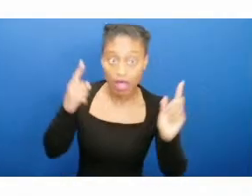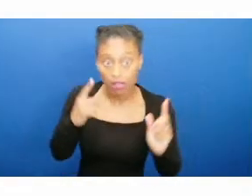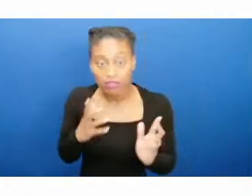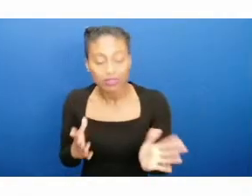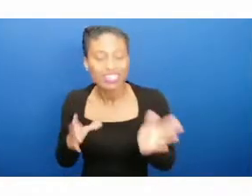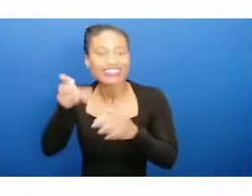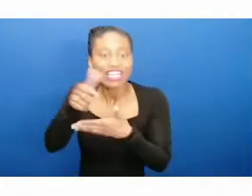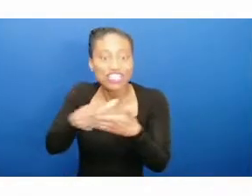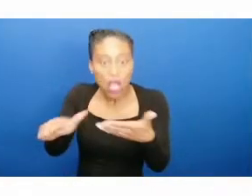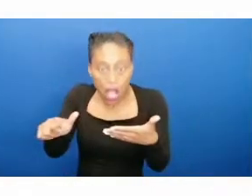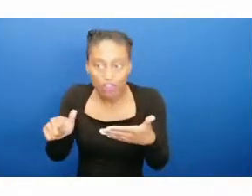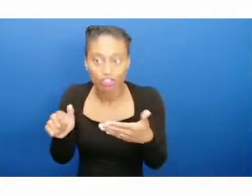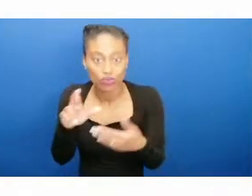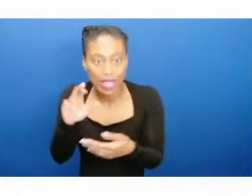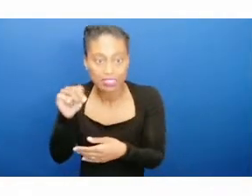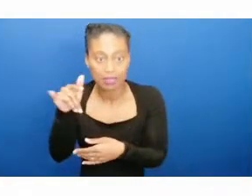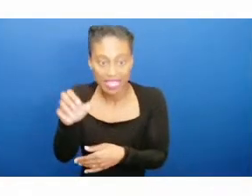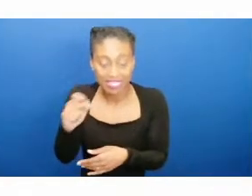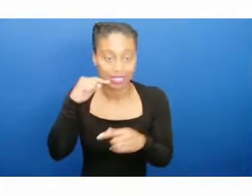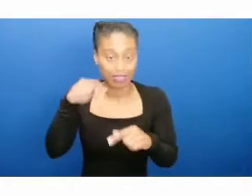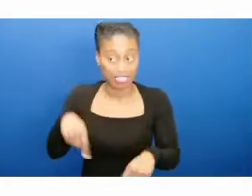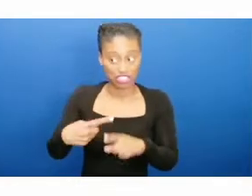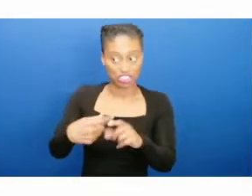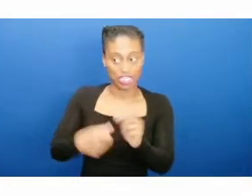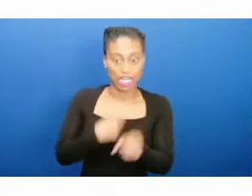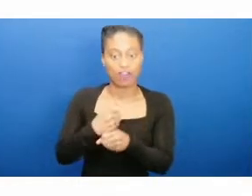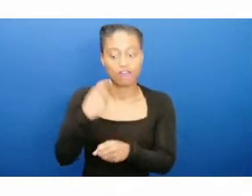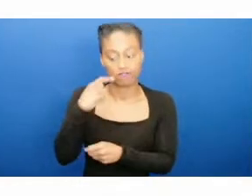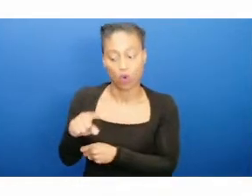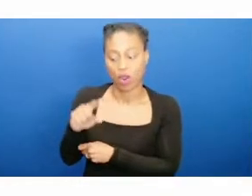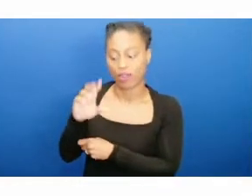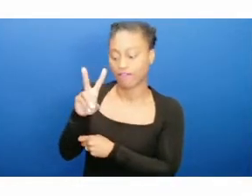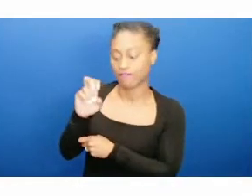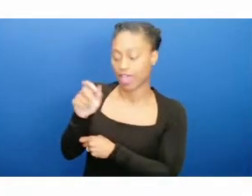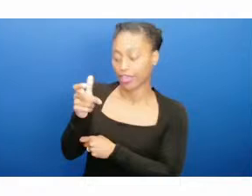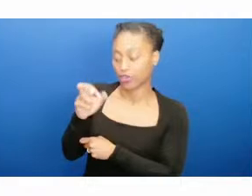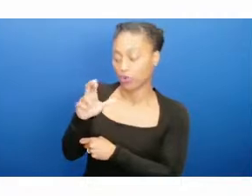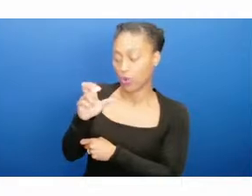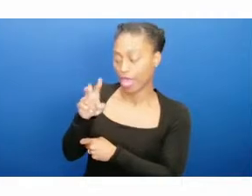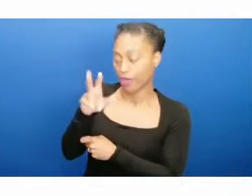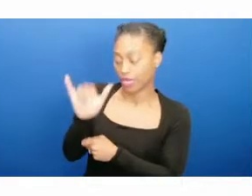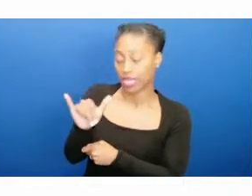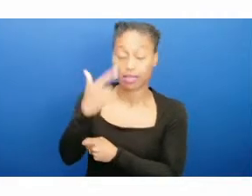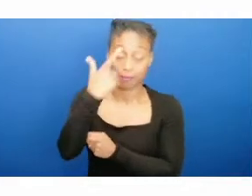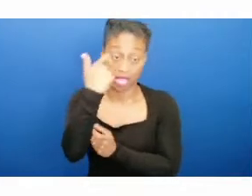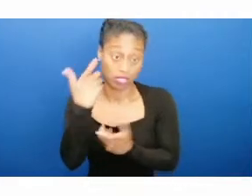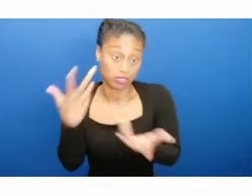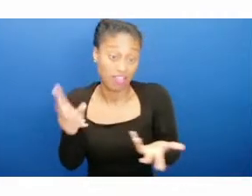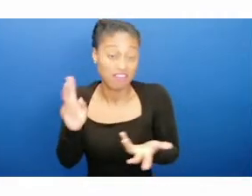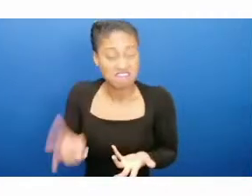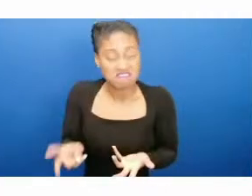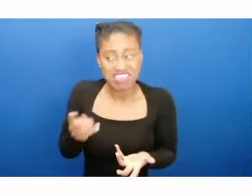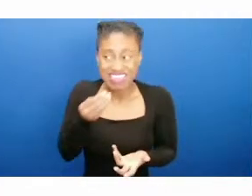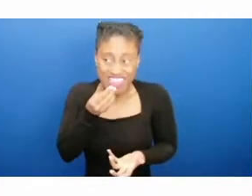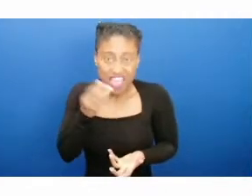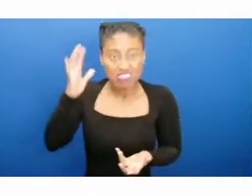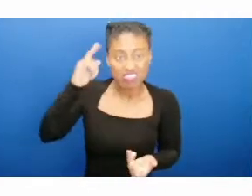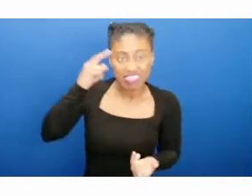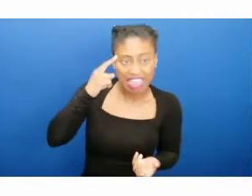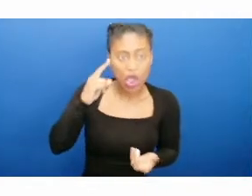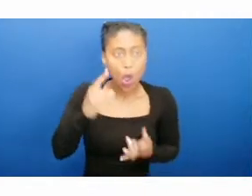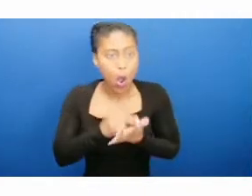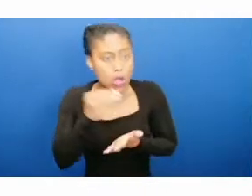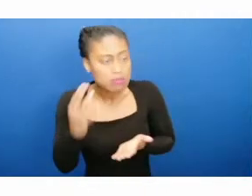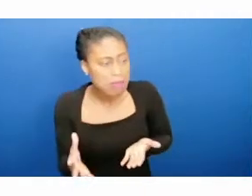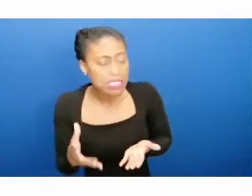recipes for Veguary this year, because, you know, a lot of people might have the perception that vegan eating is expensive, but it doesn't